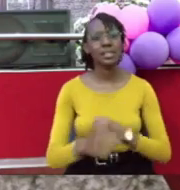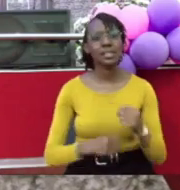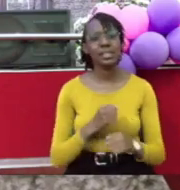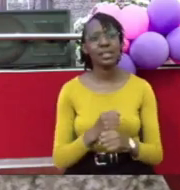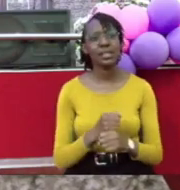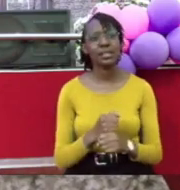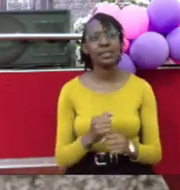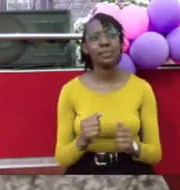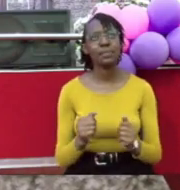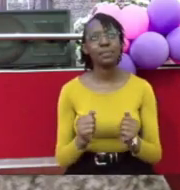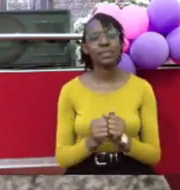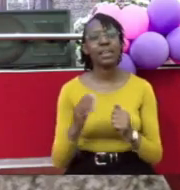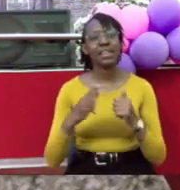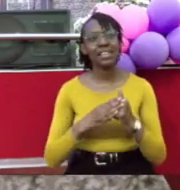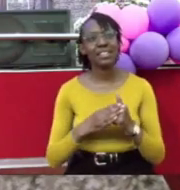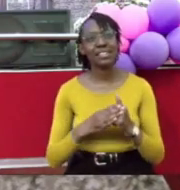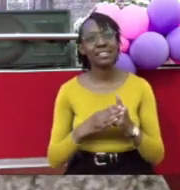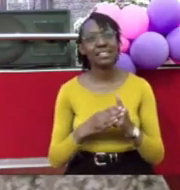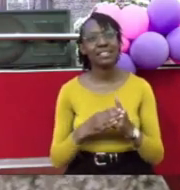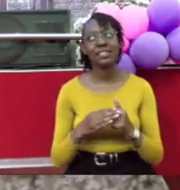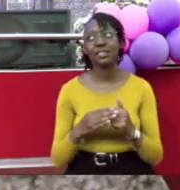1978. Ilikuwa mwaka wa